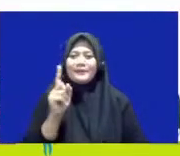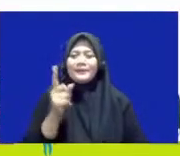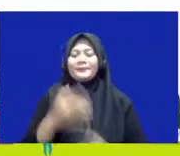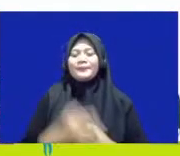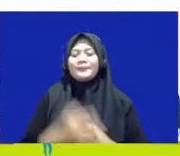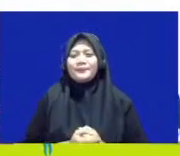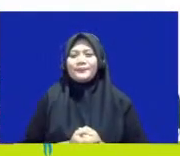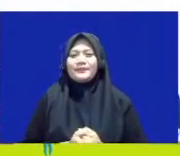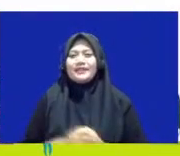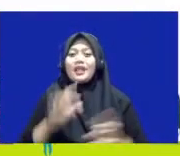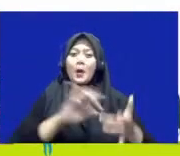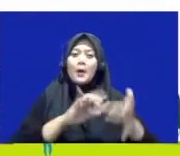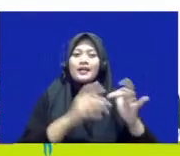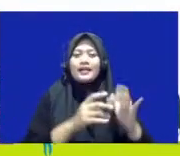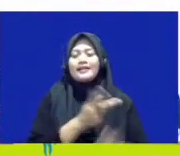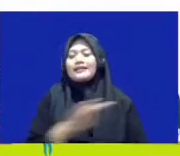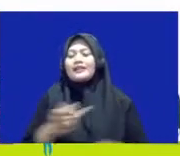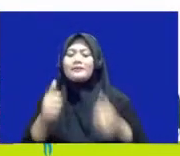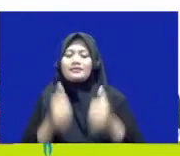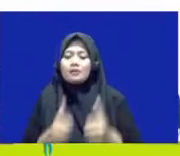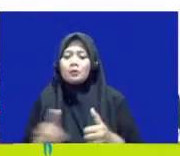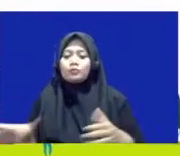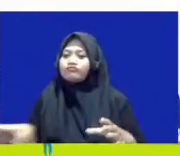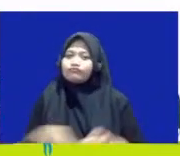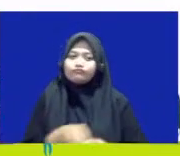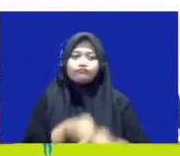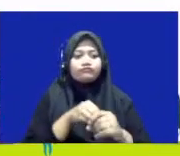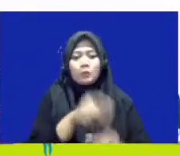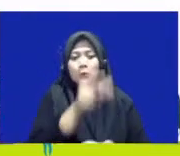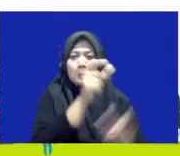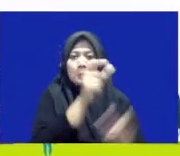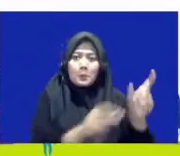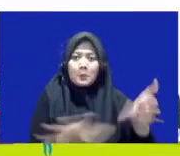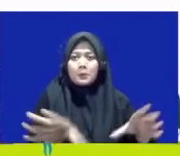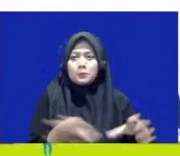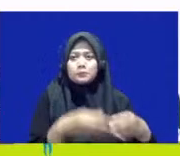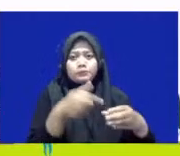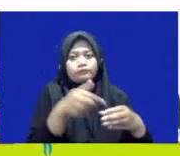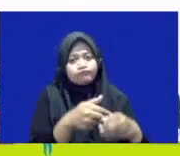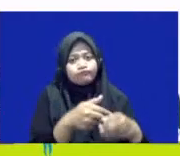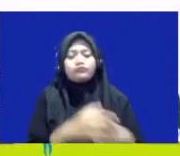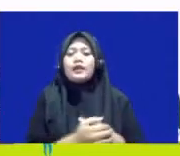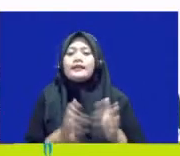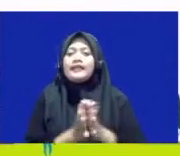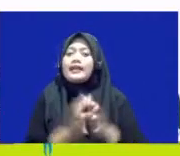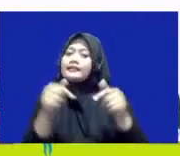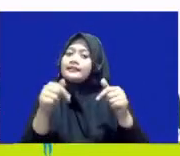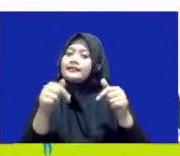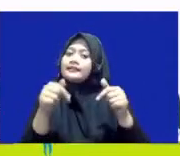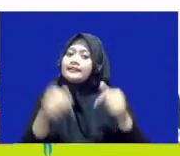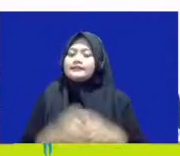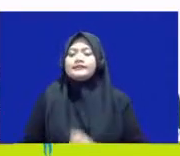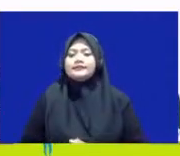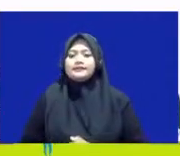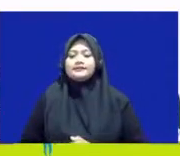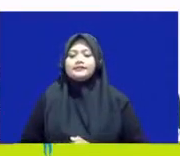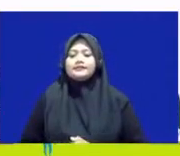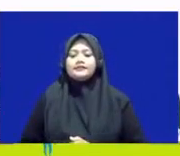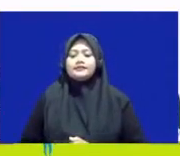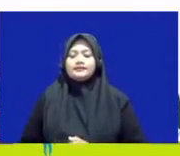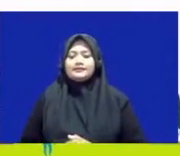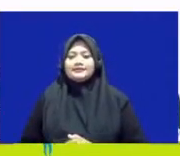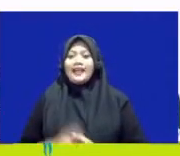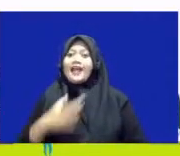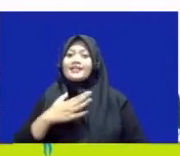more people. It's a bit unfortunate. There were some I hear who wanted to speak from the ground. We haven't heard them. So